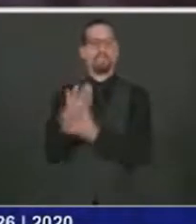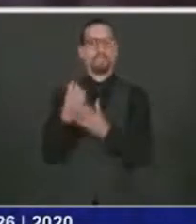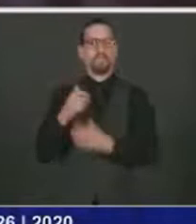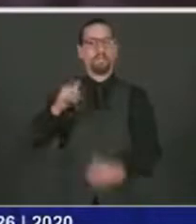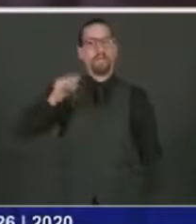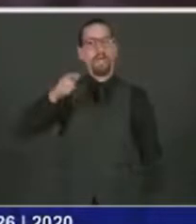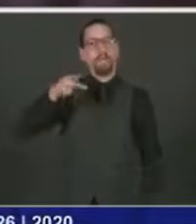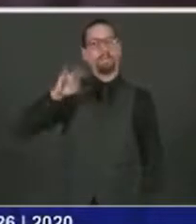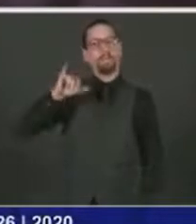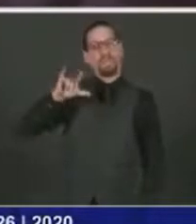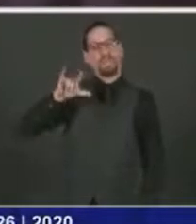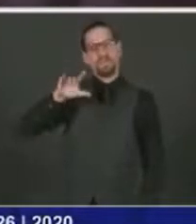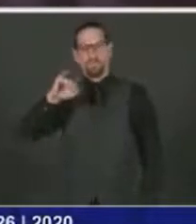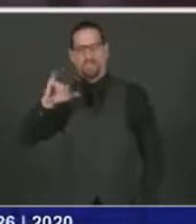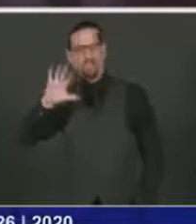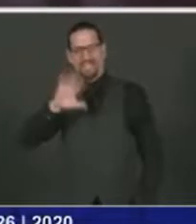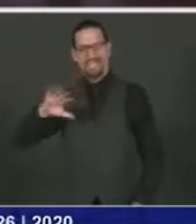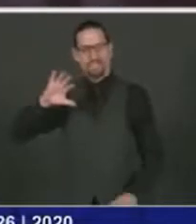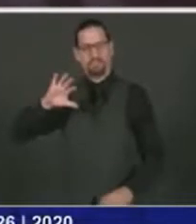7.